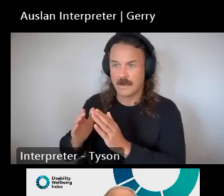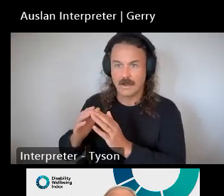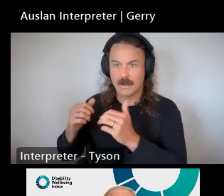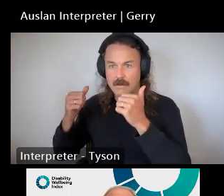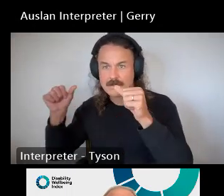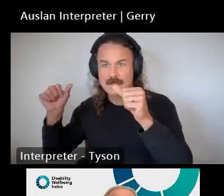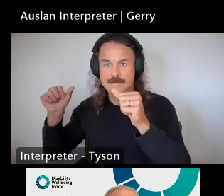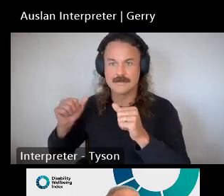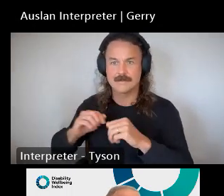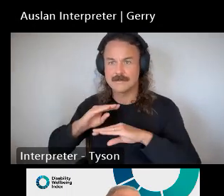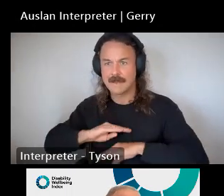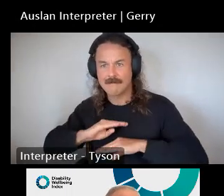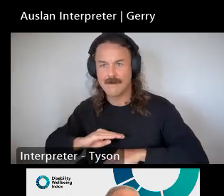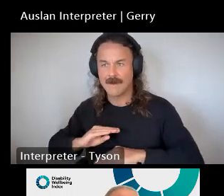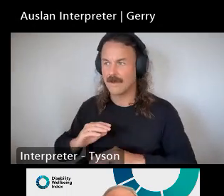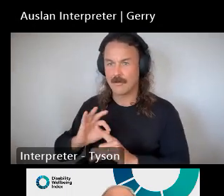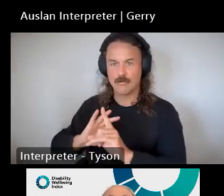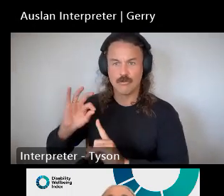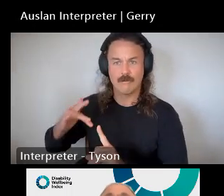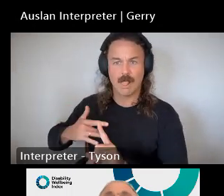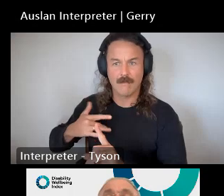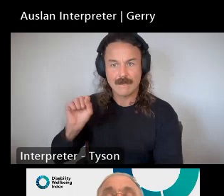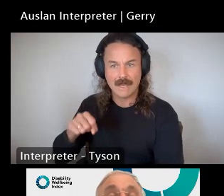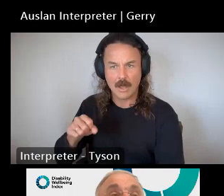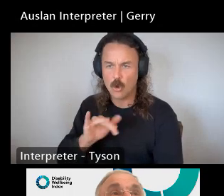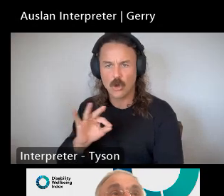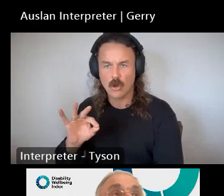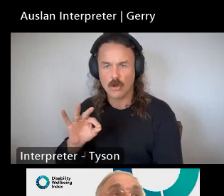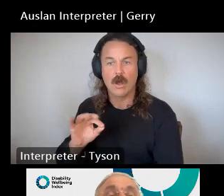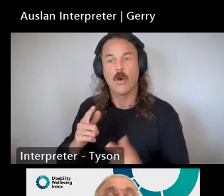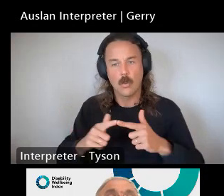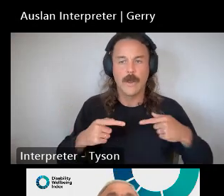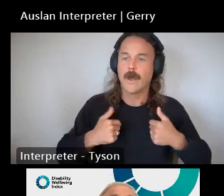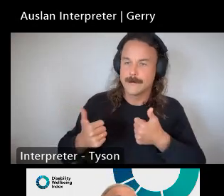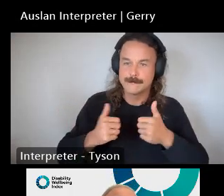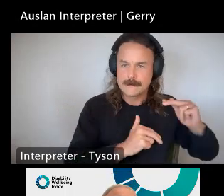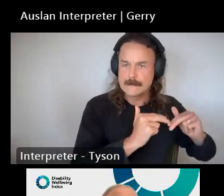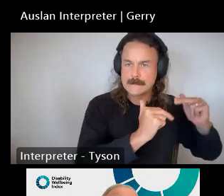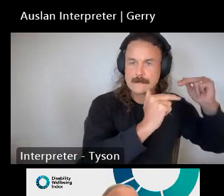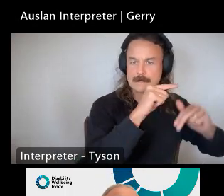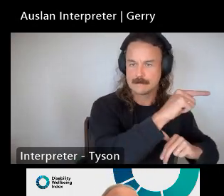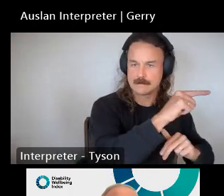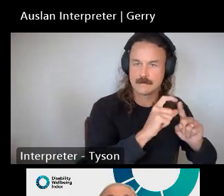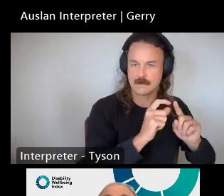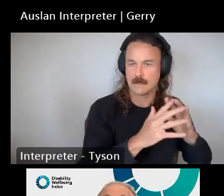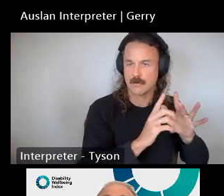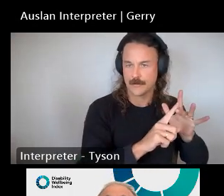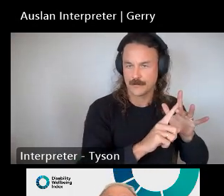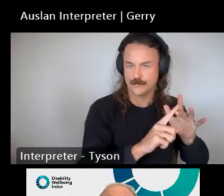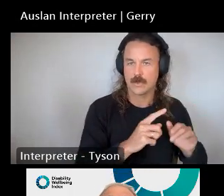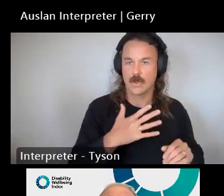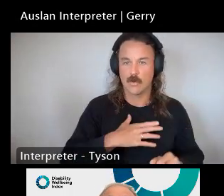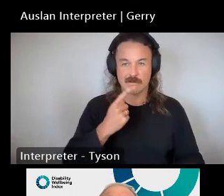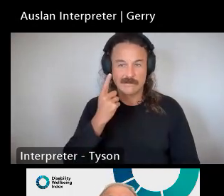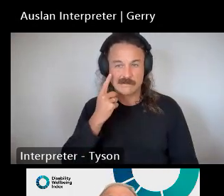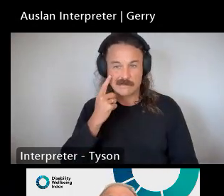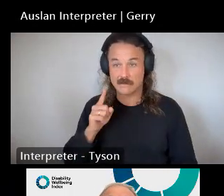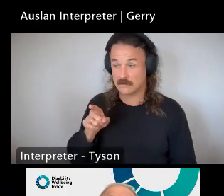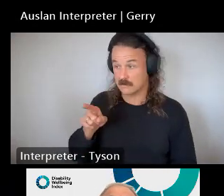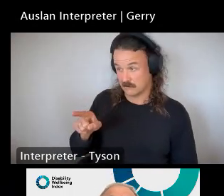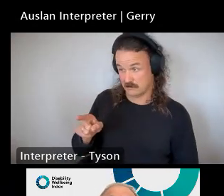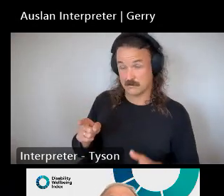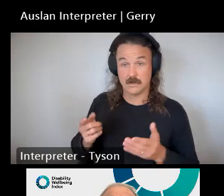it to measure and report on how well people generally do with a program or set of services that they receive.